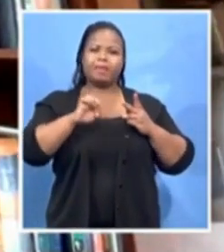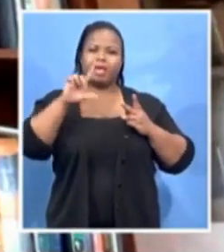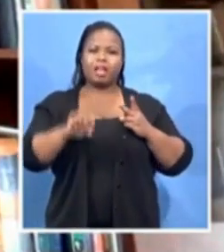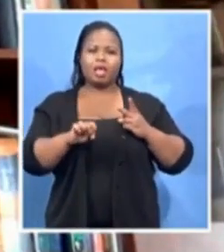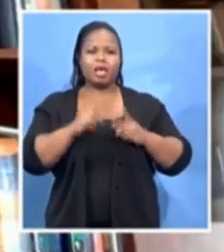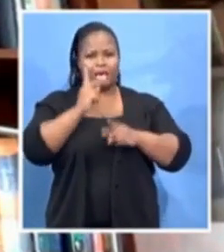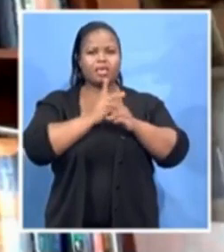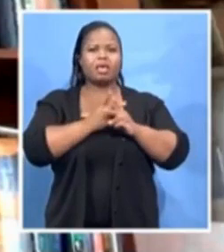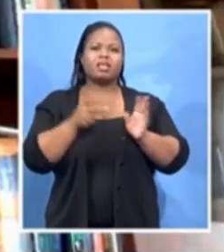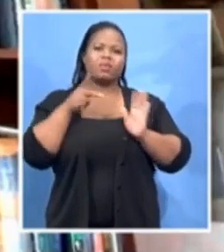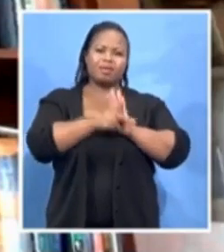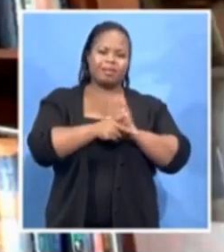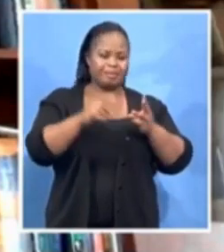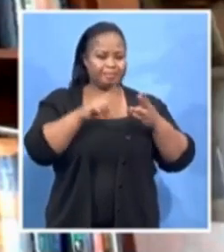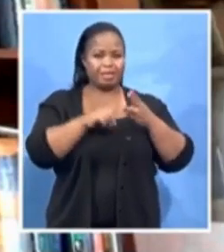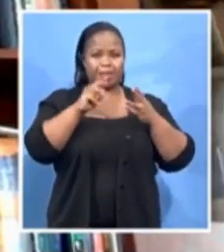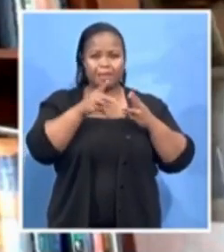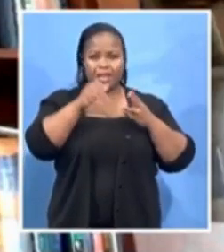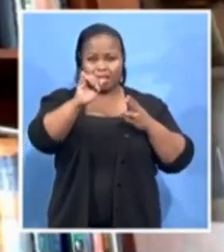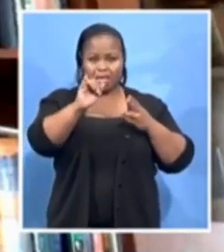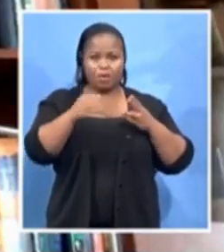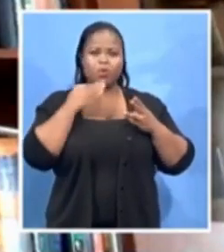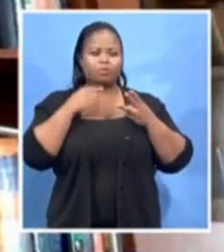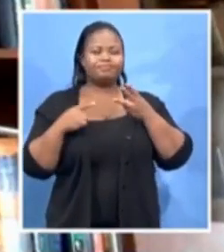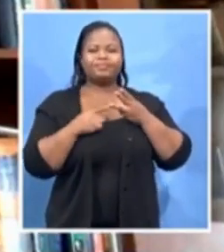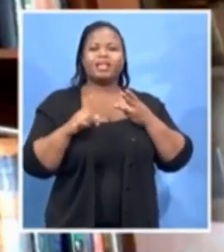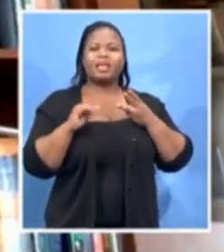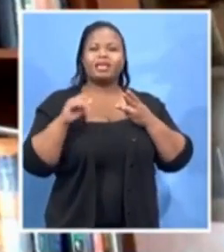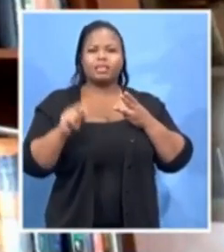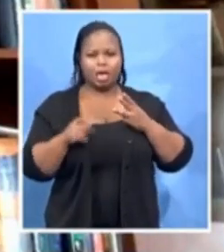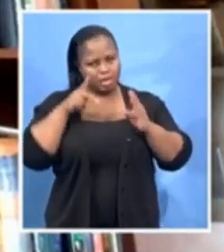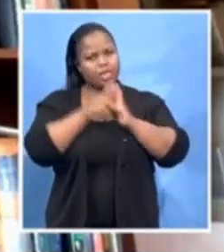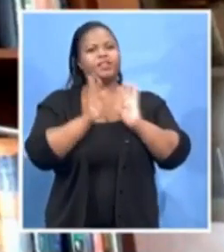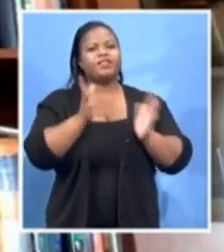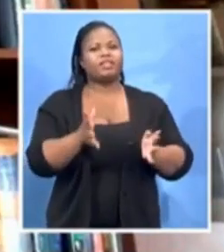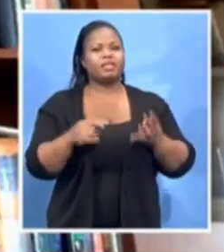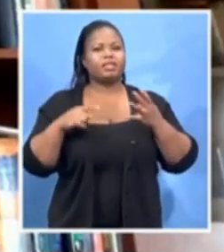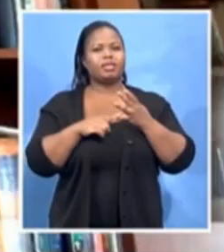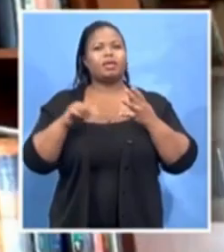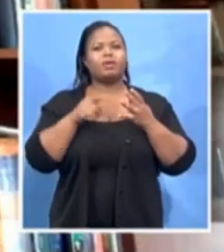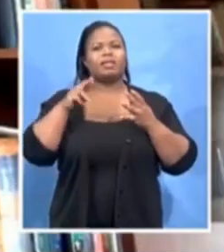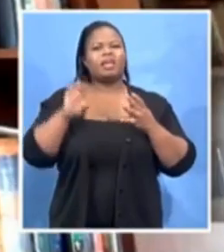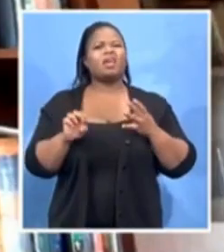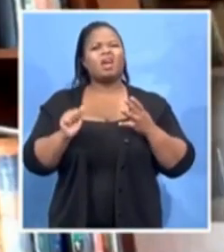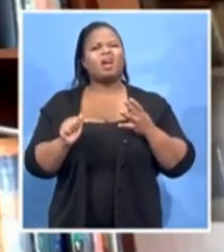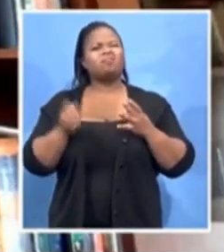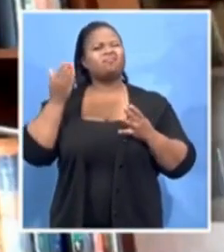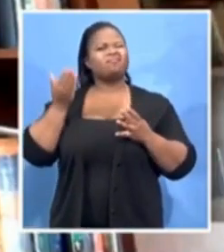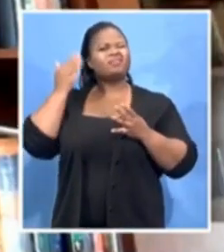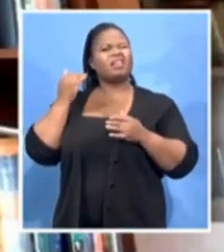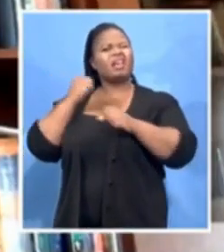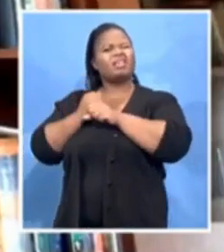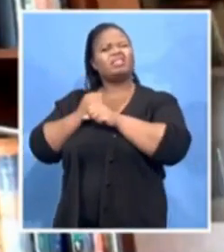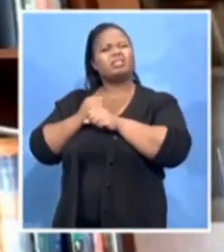Modibo Keita is also overthrown. In Guinea-Bissau, of course not in the 60s, but later in the 70s, in